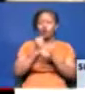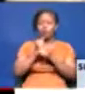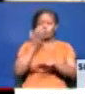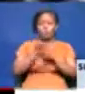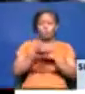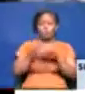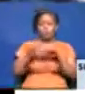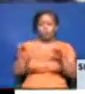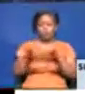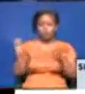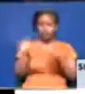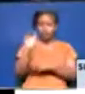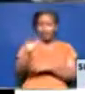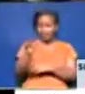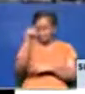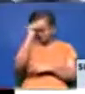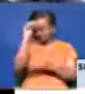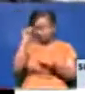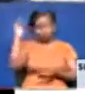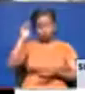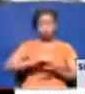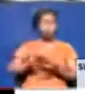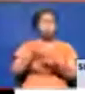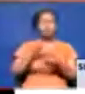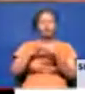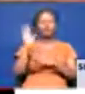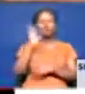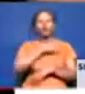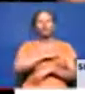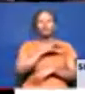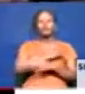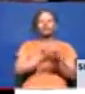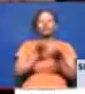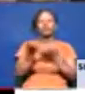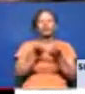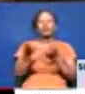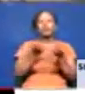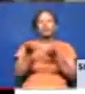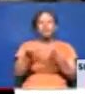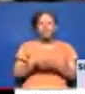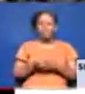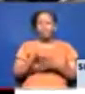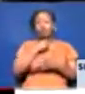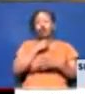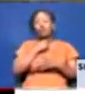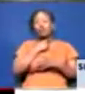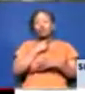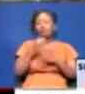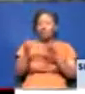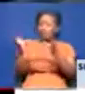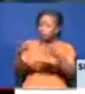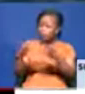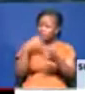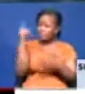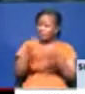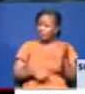revising down the licensing fee to ensure more benefit from the trade. The Union of Scrap Metal Dealers in Kenya claimed that the high licensing